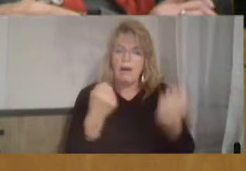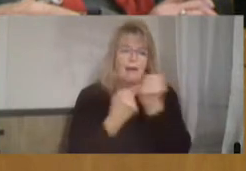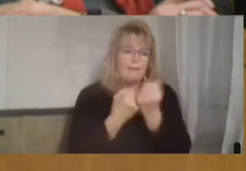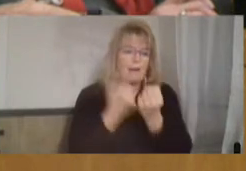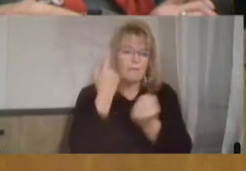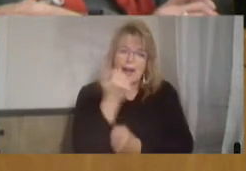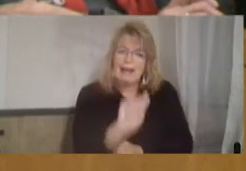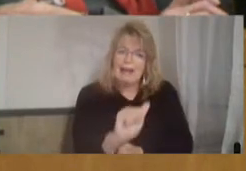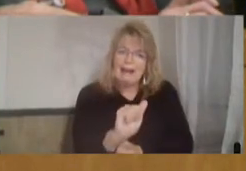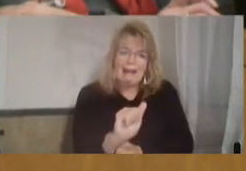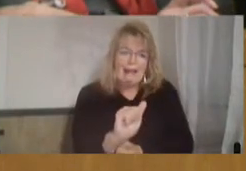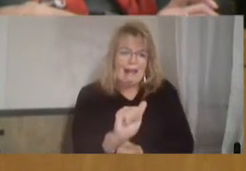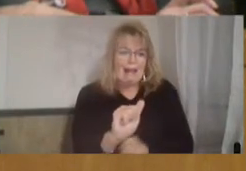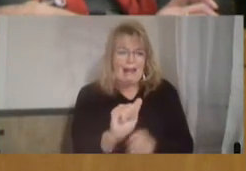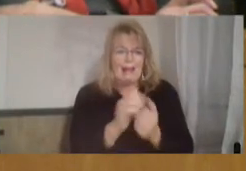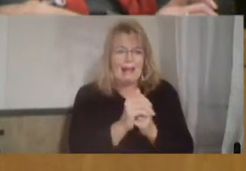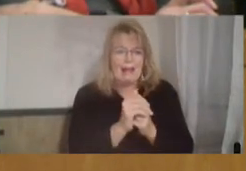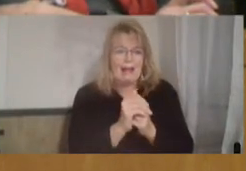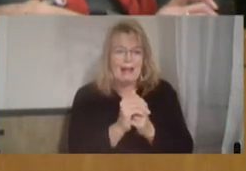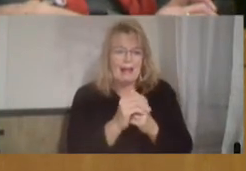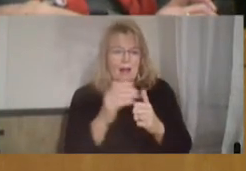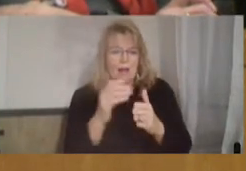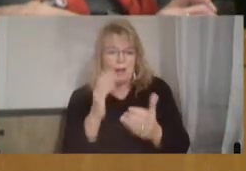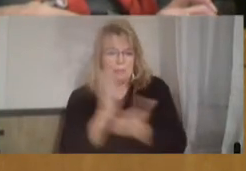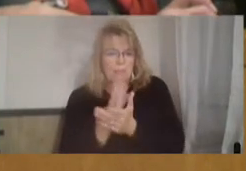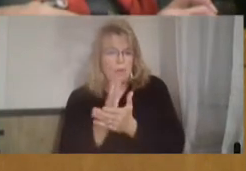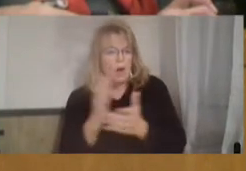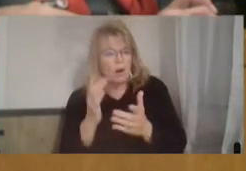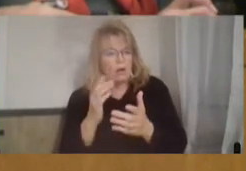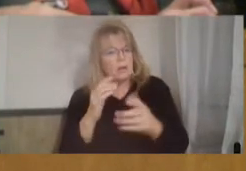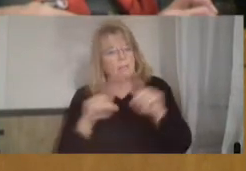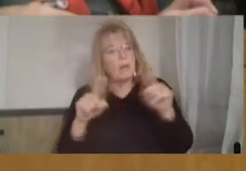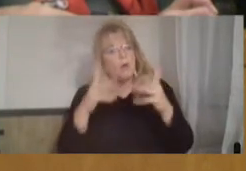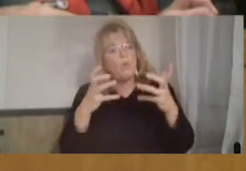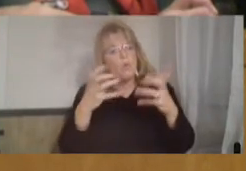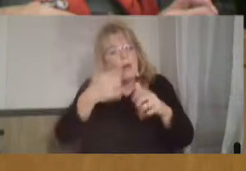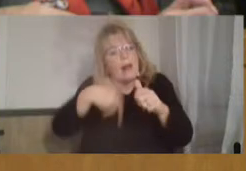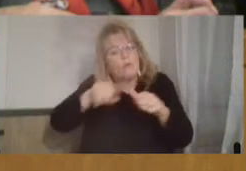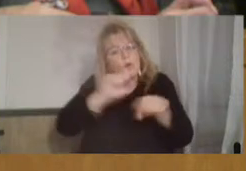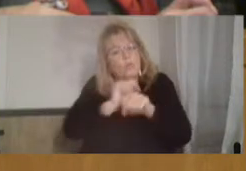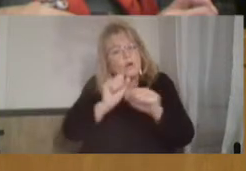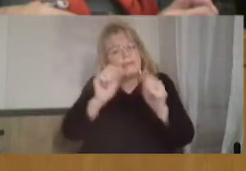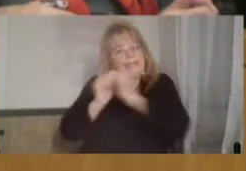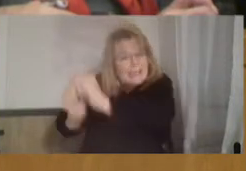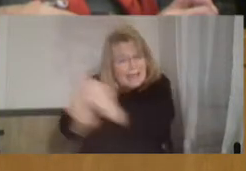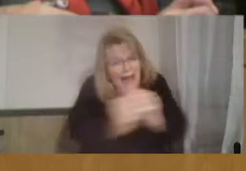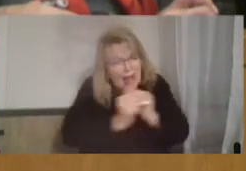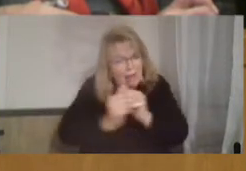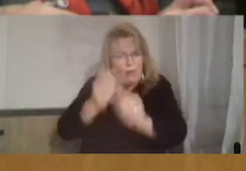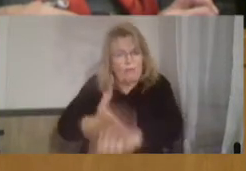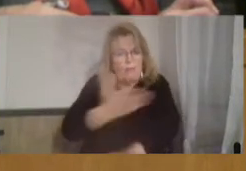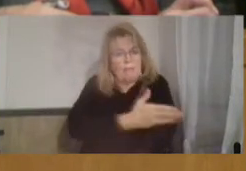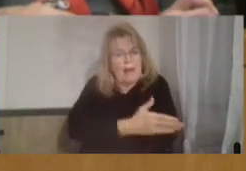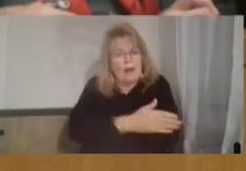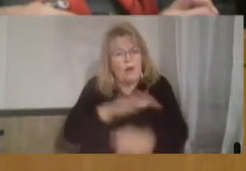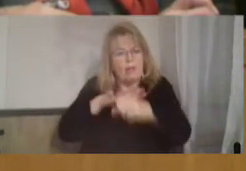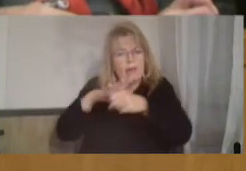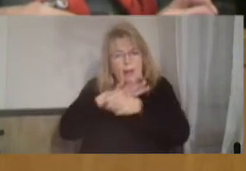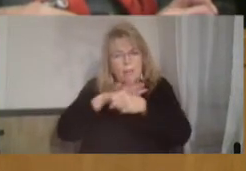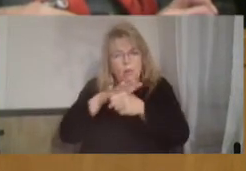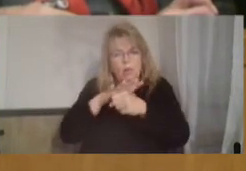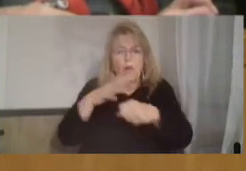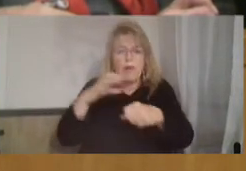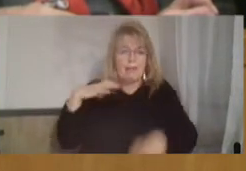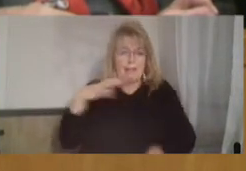party, but we want everyone to work together for the betterment of the neighborhood. With council's support, we think that